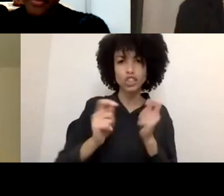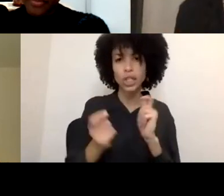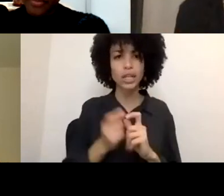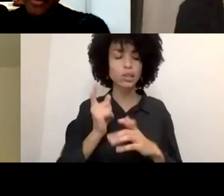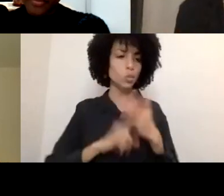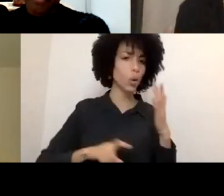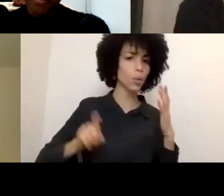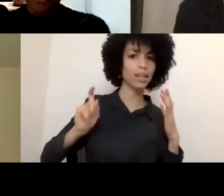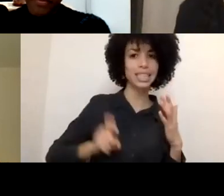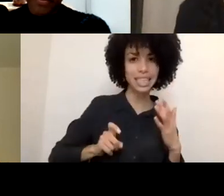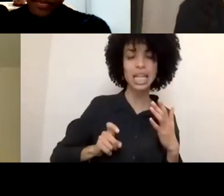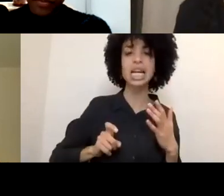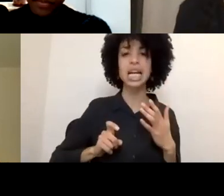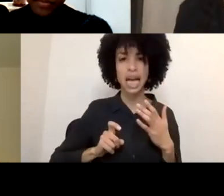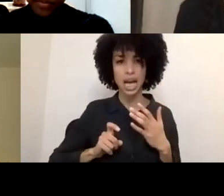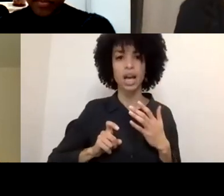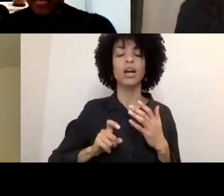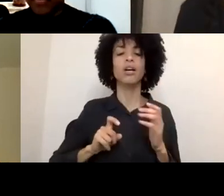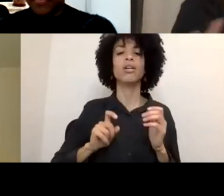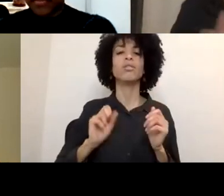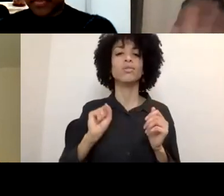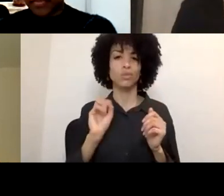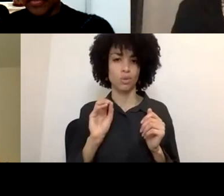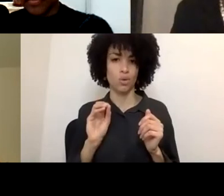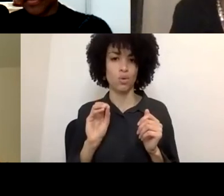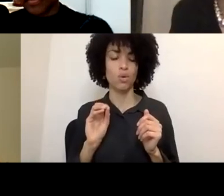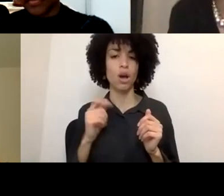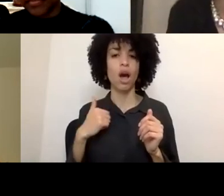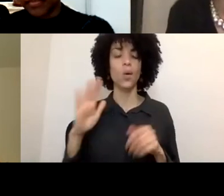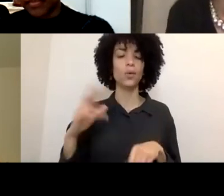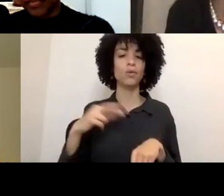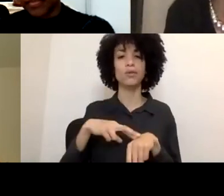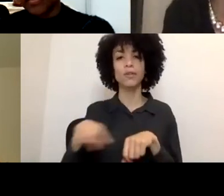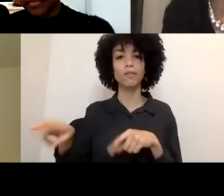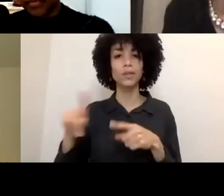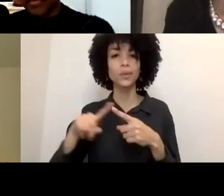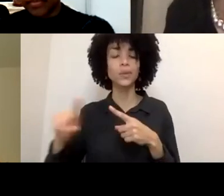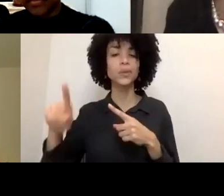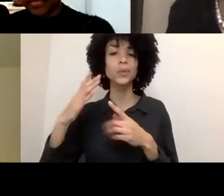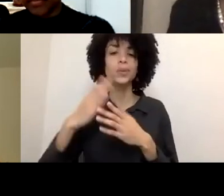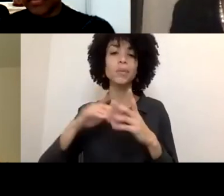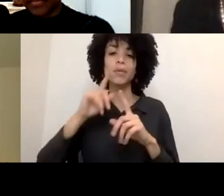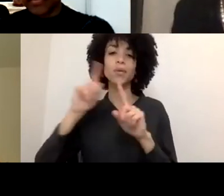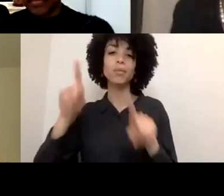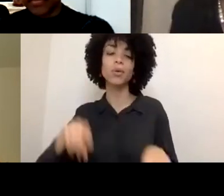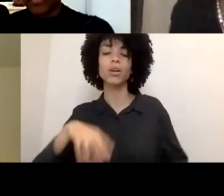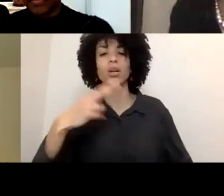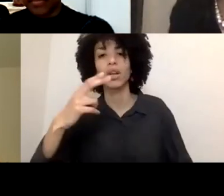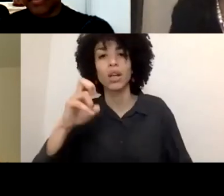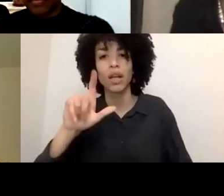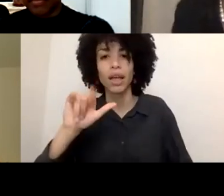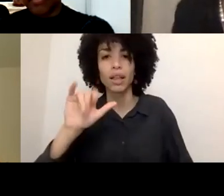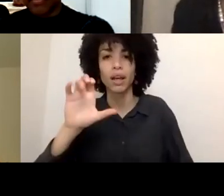to these issues. And so, I'll refer folks to some of the reports by like the Helicon Collaborative, for instance,